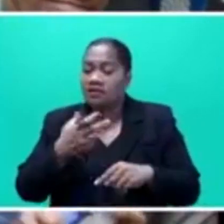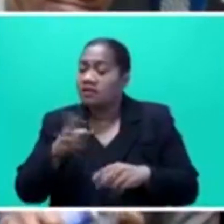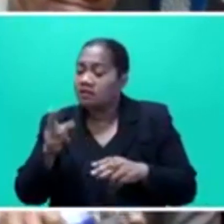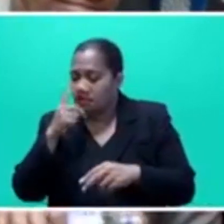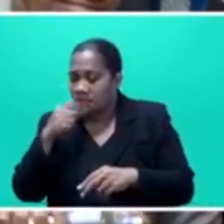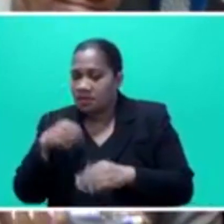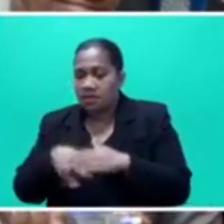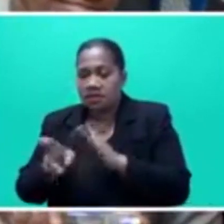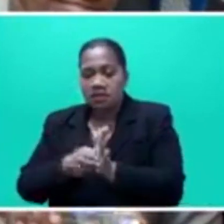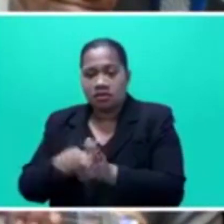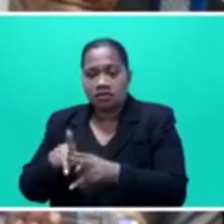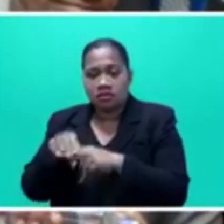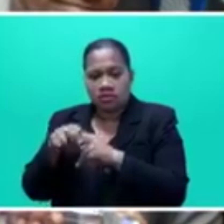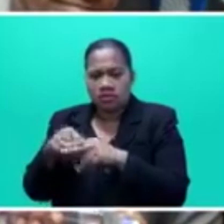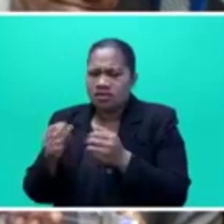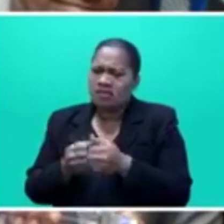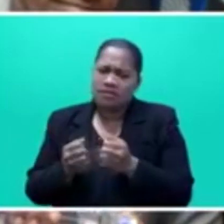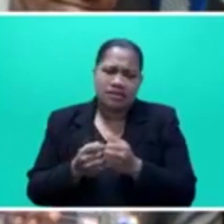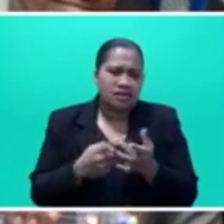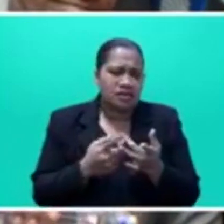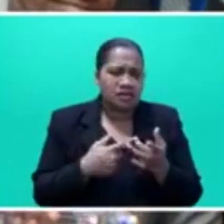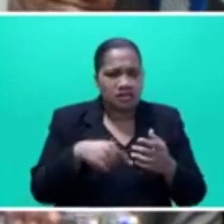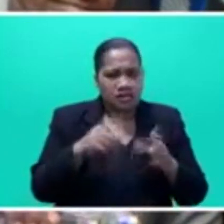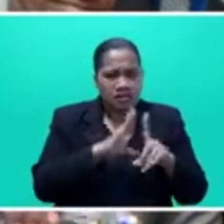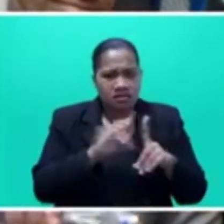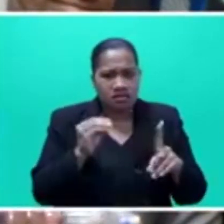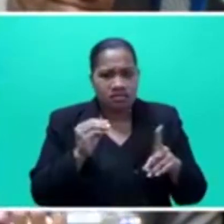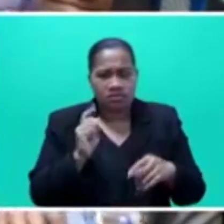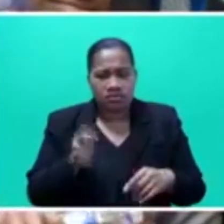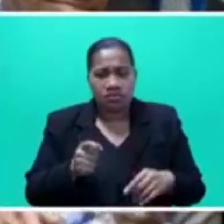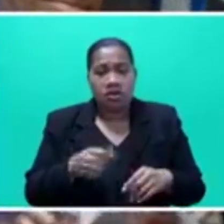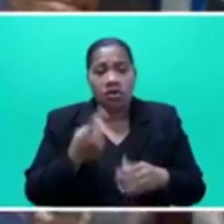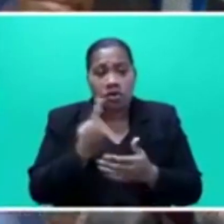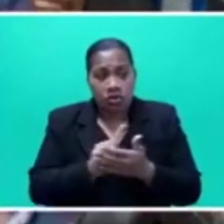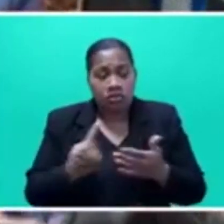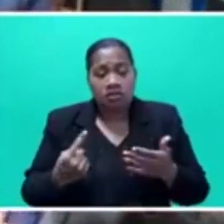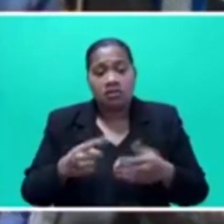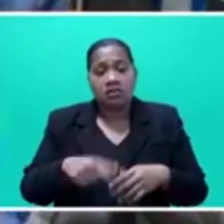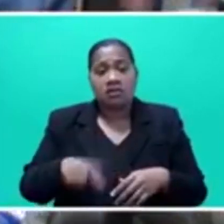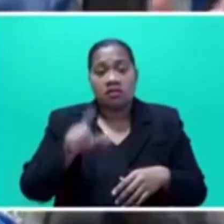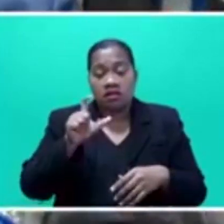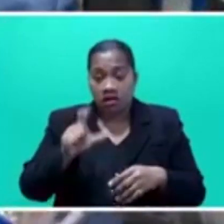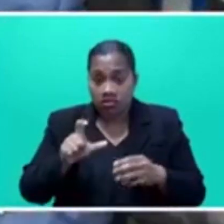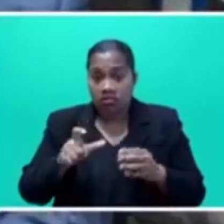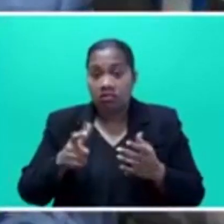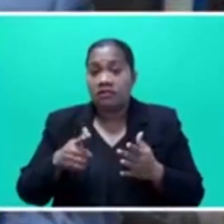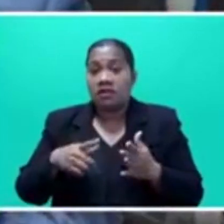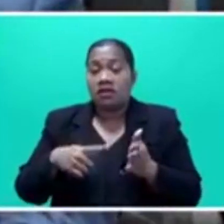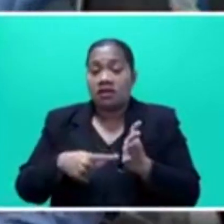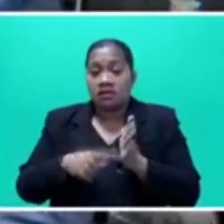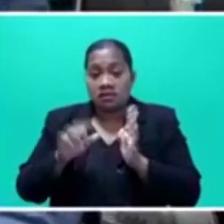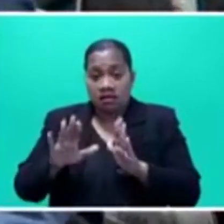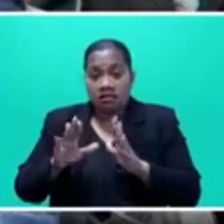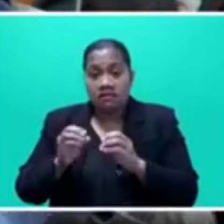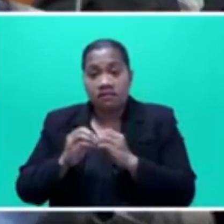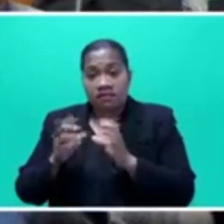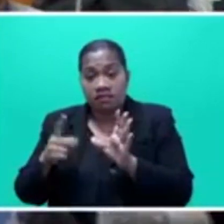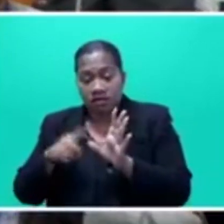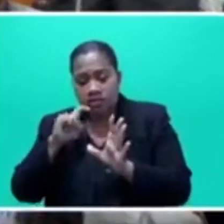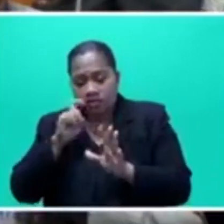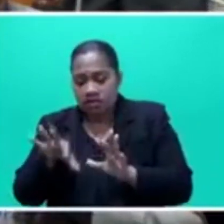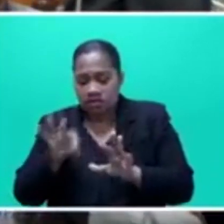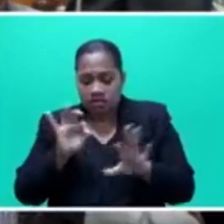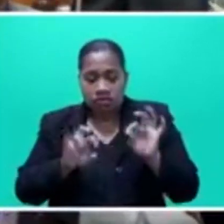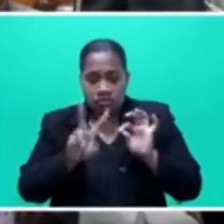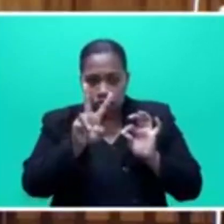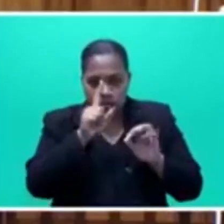other examples too. Only the province of Dakonrobe, Tailevu and Ba could elect 2 people. All the other provinces could elect only one person. These are the